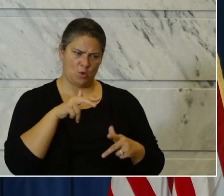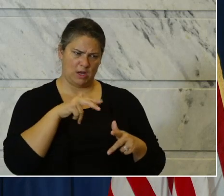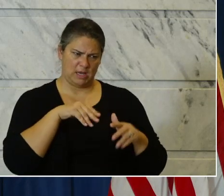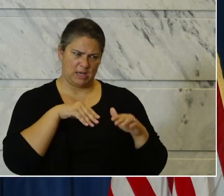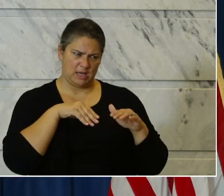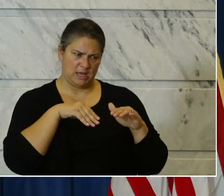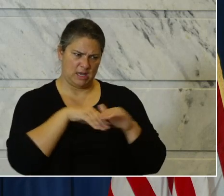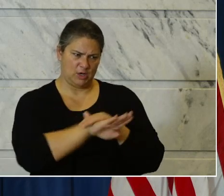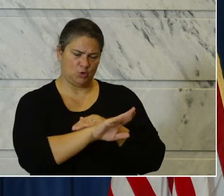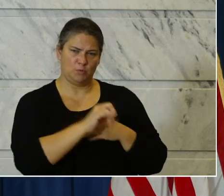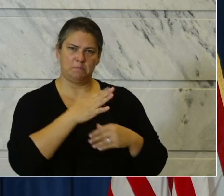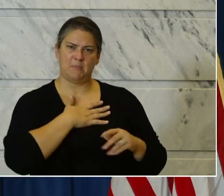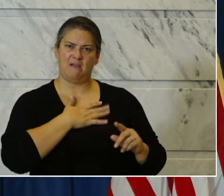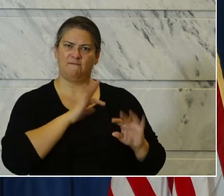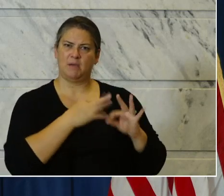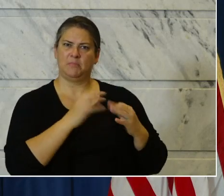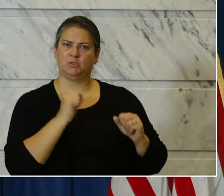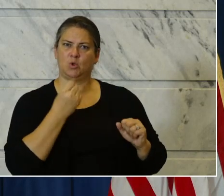home with my family,